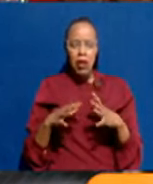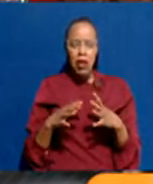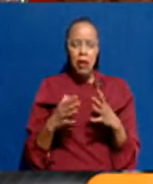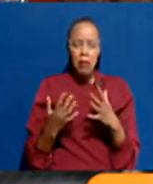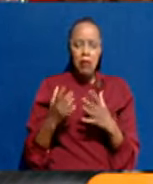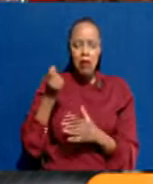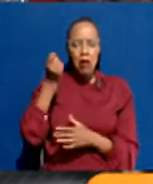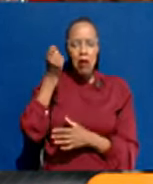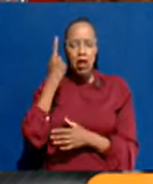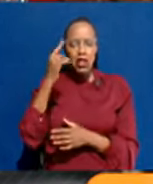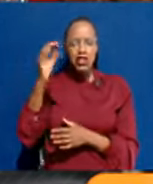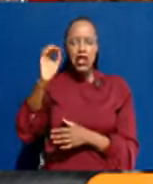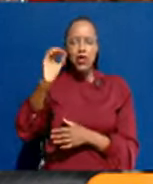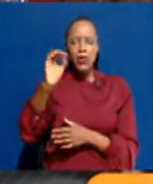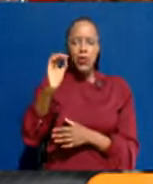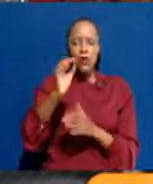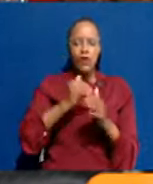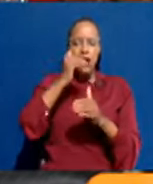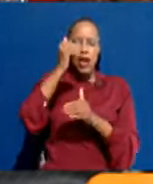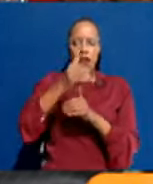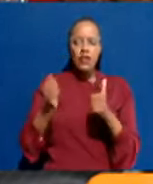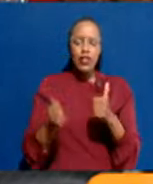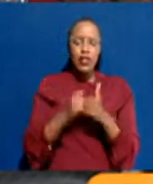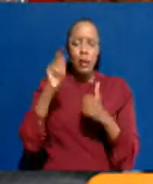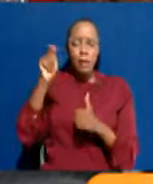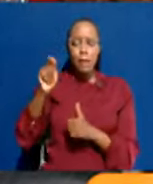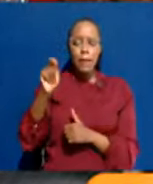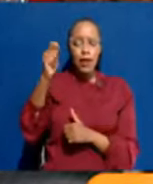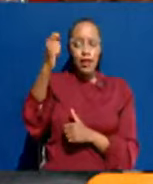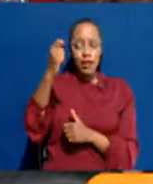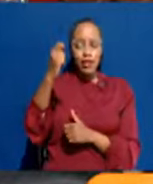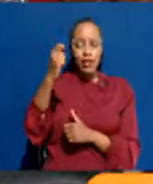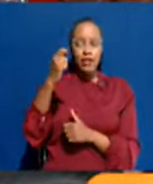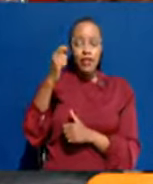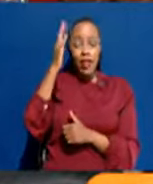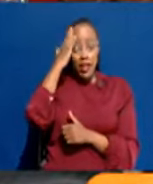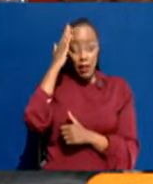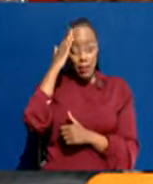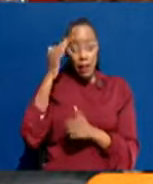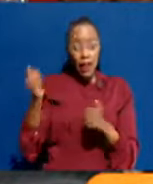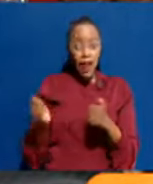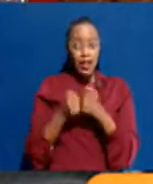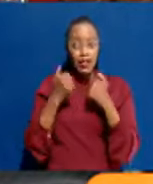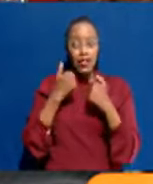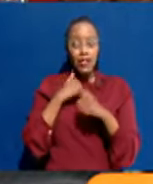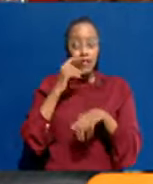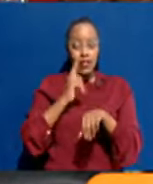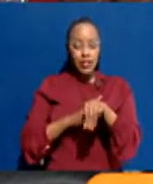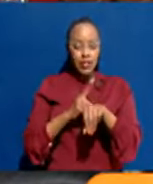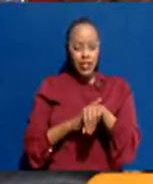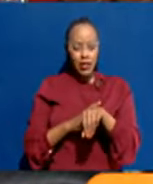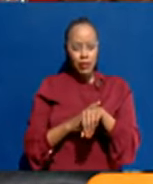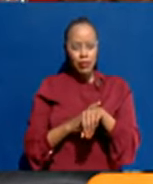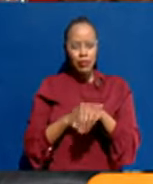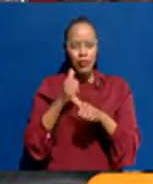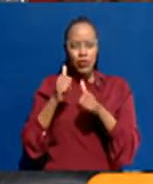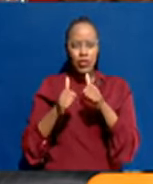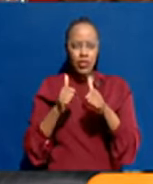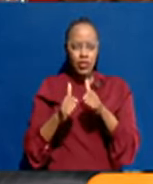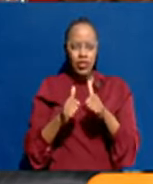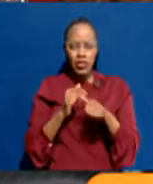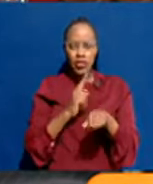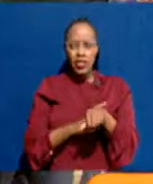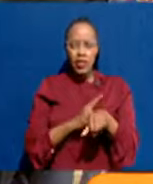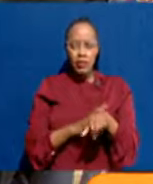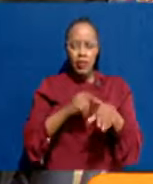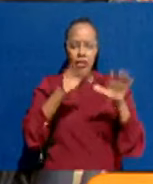did not understand. You know, after the accident, the president had, remember he had an accident during the campaign, yes.